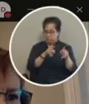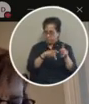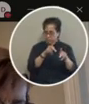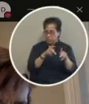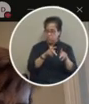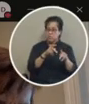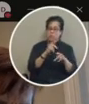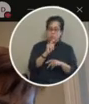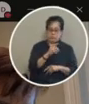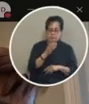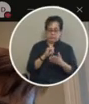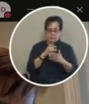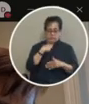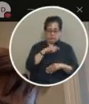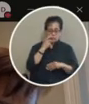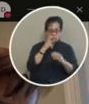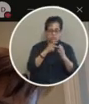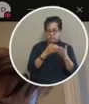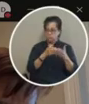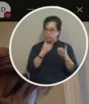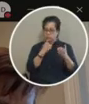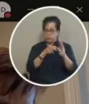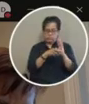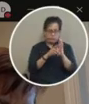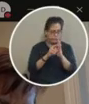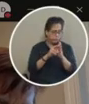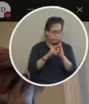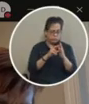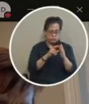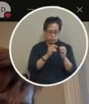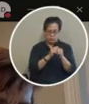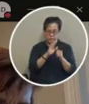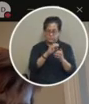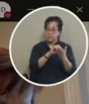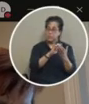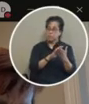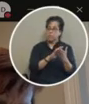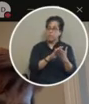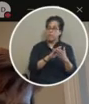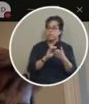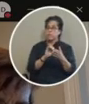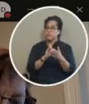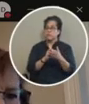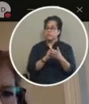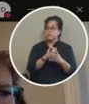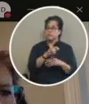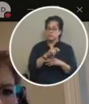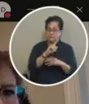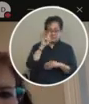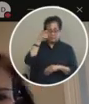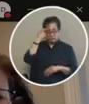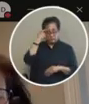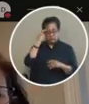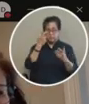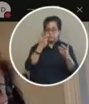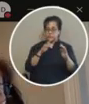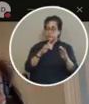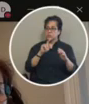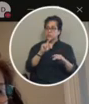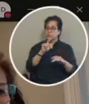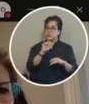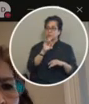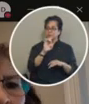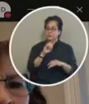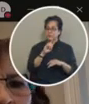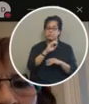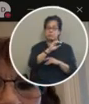seen, again, in a preliminary review of that document, is that The federal government has lifted the